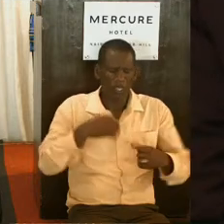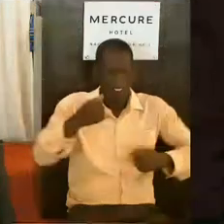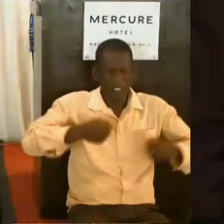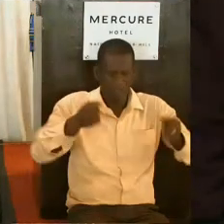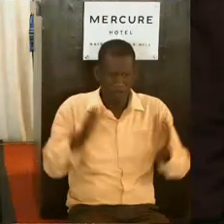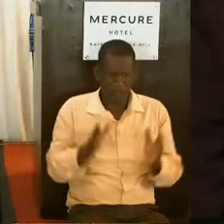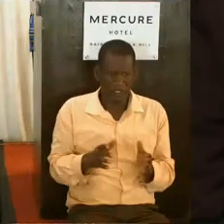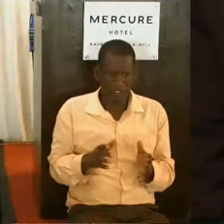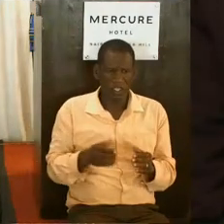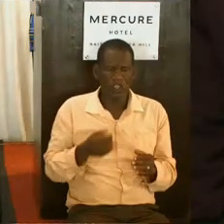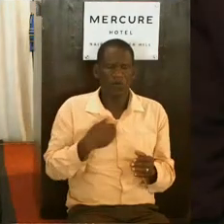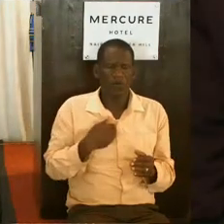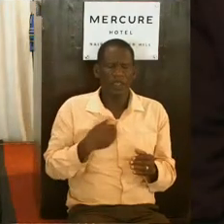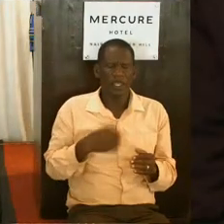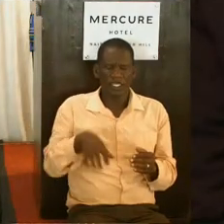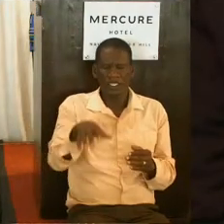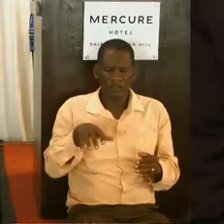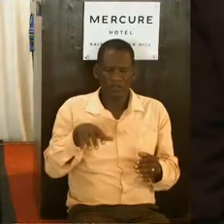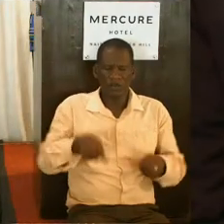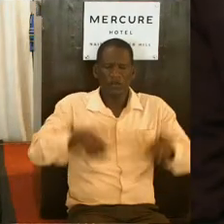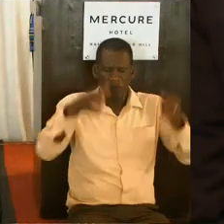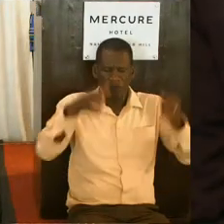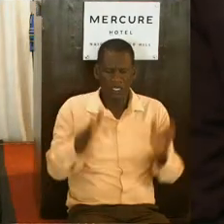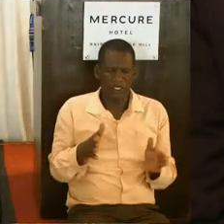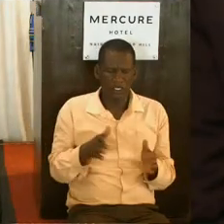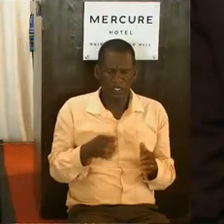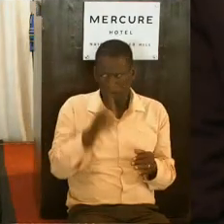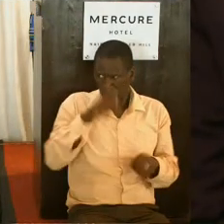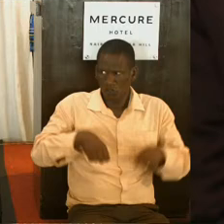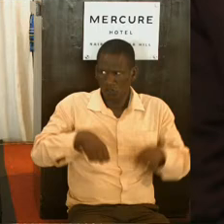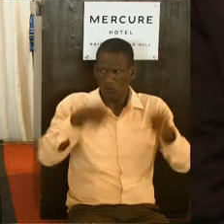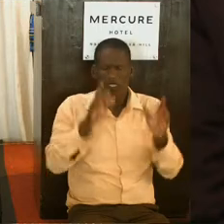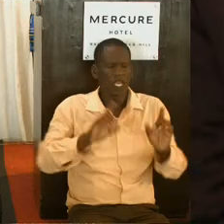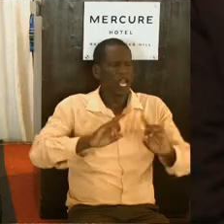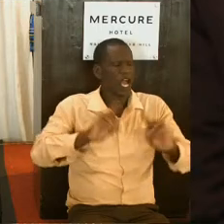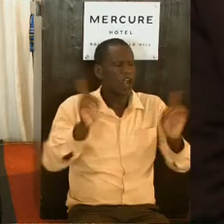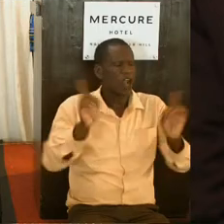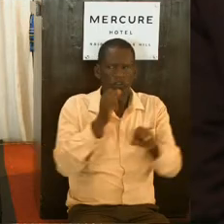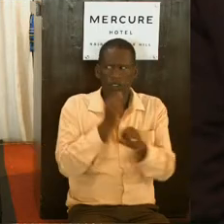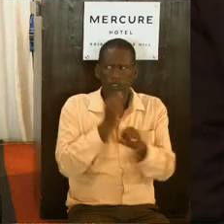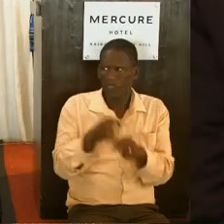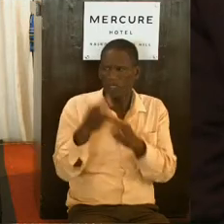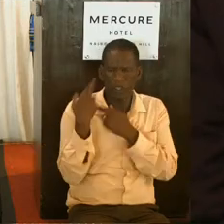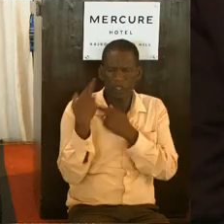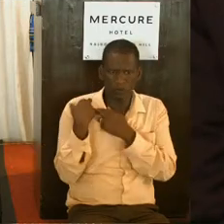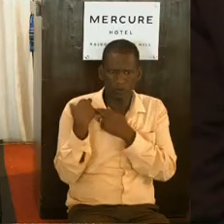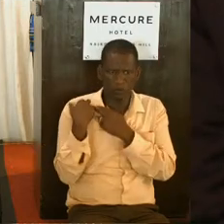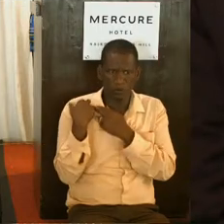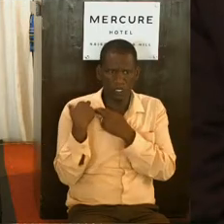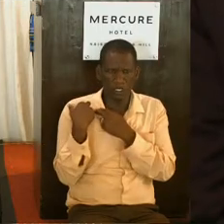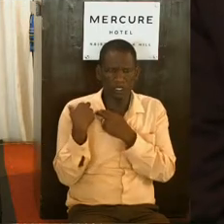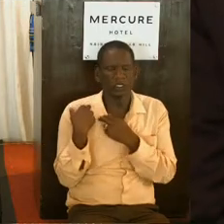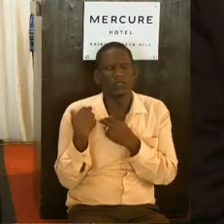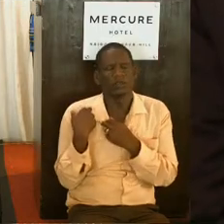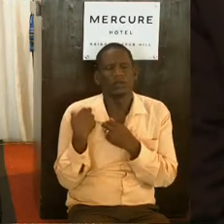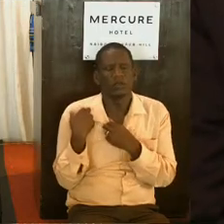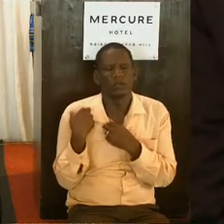us we have had traffic officers who have not done their work